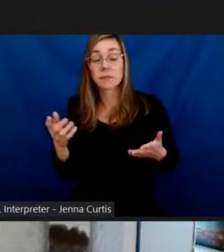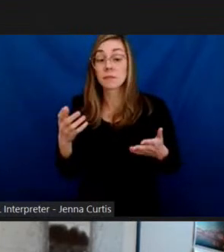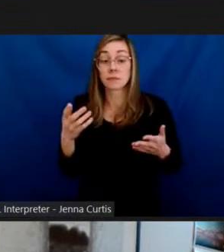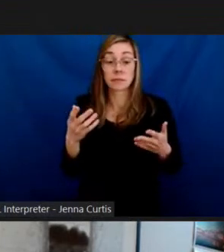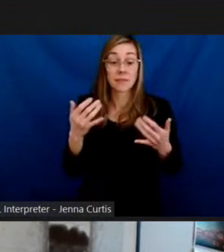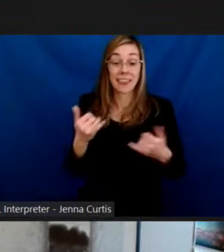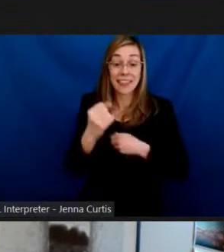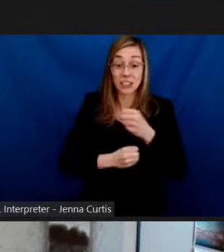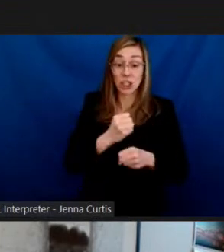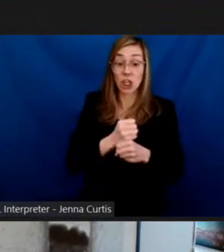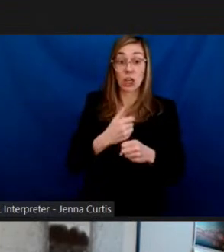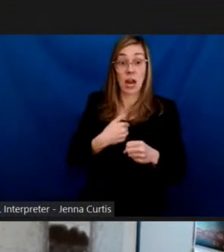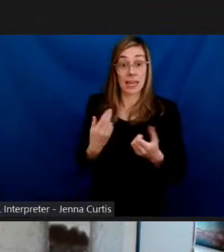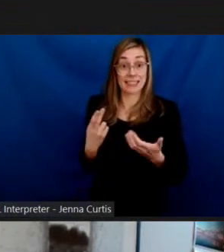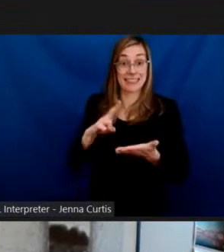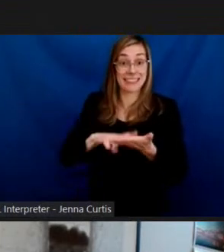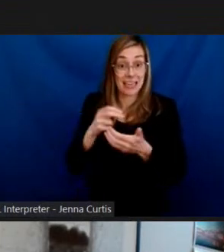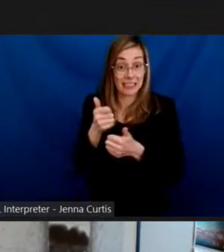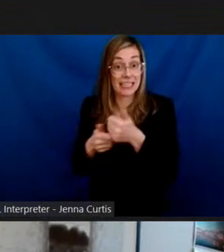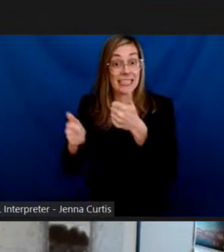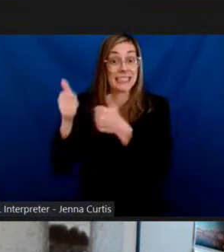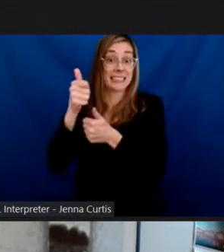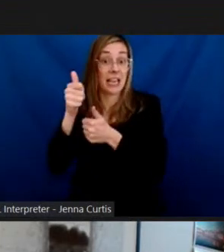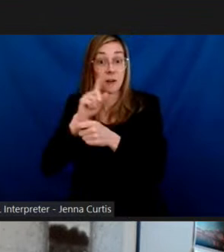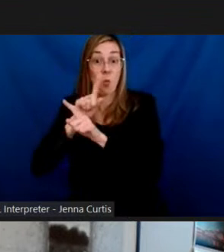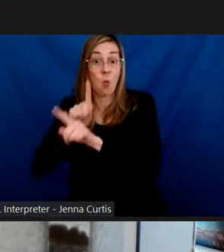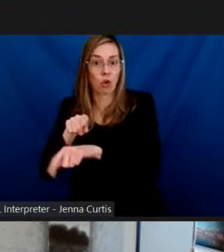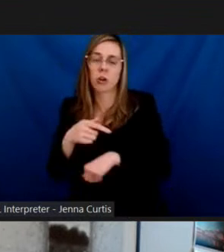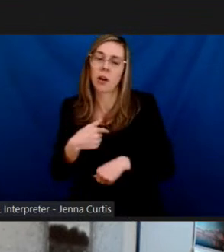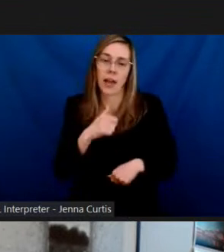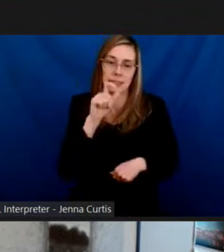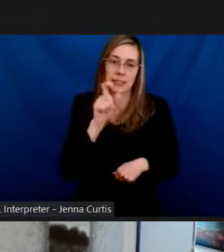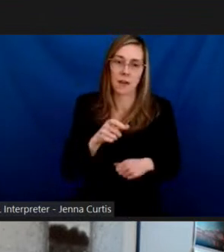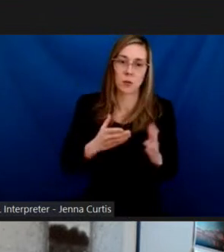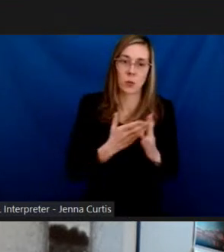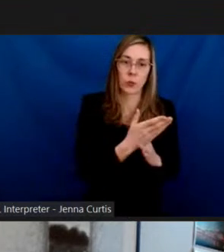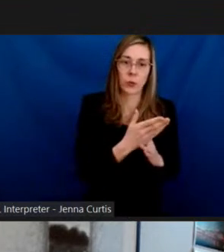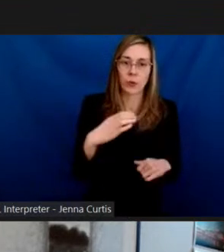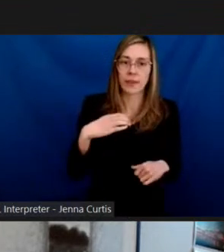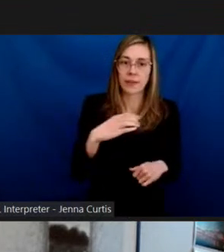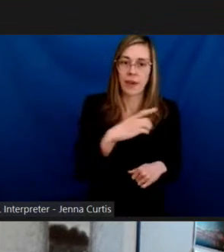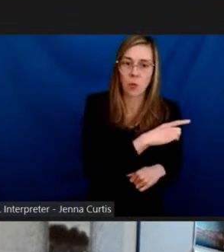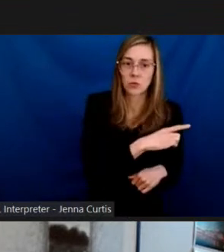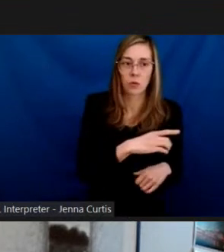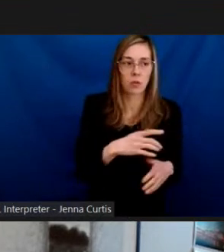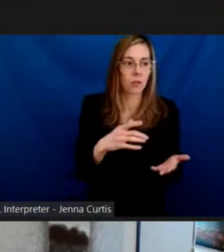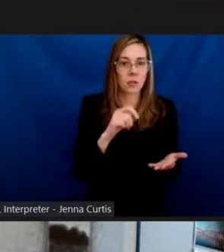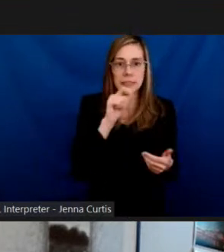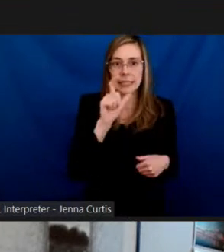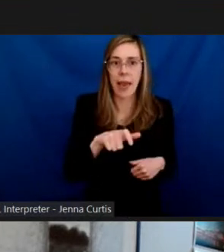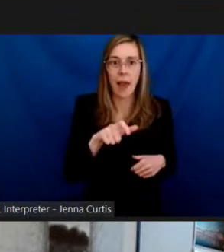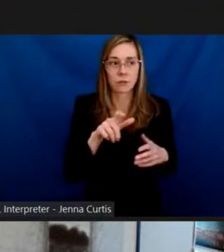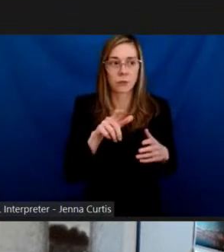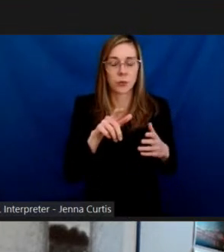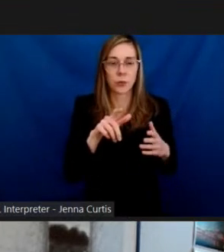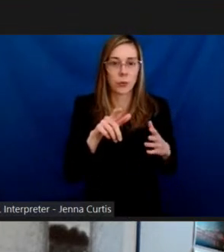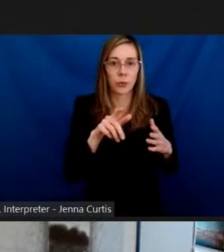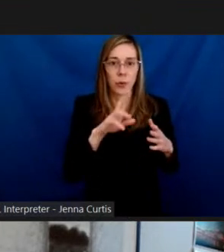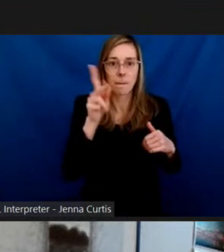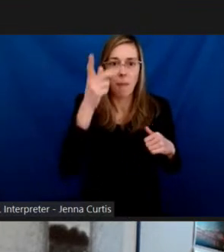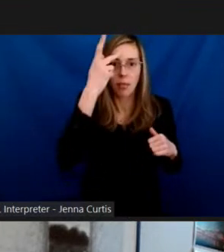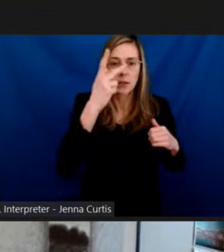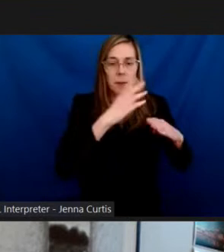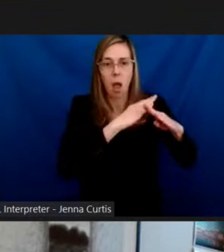order, so I didn't even have to go through the council or suffer bureaucracy to clear all of the safe routes